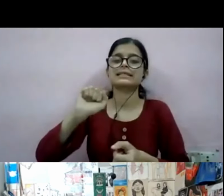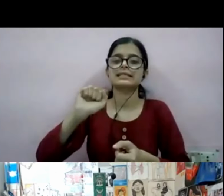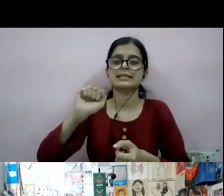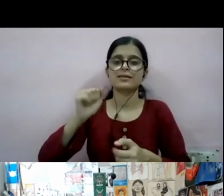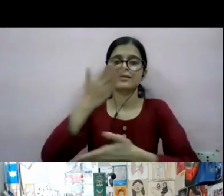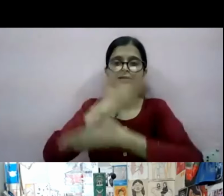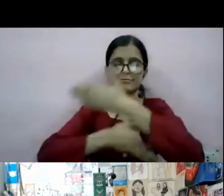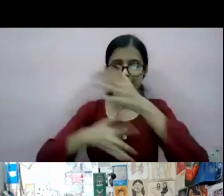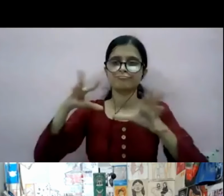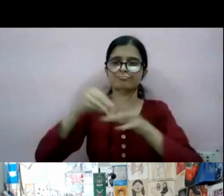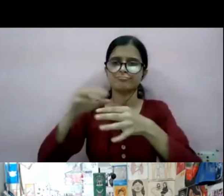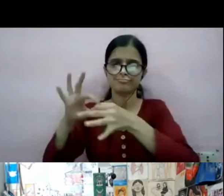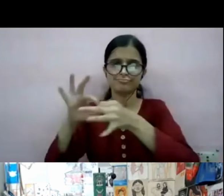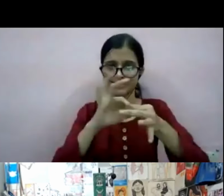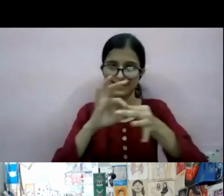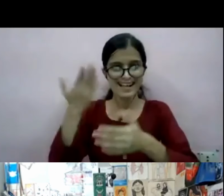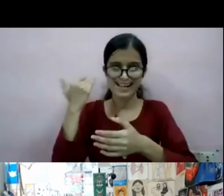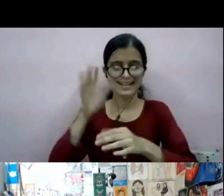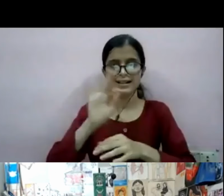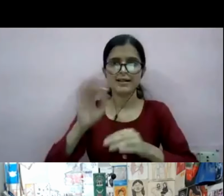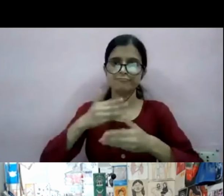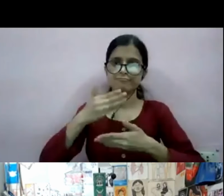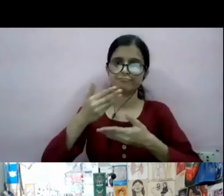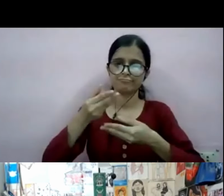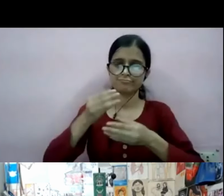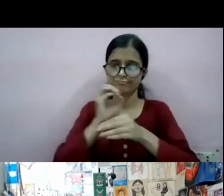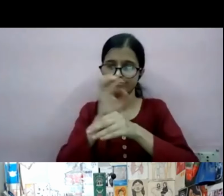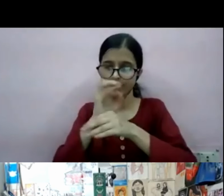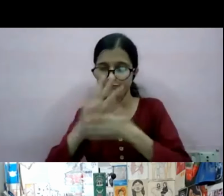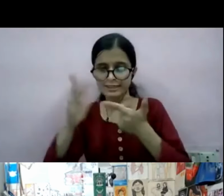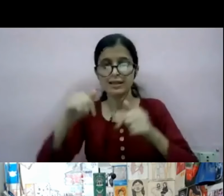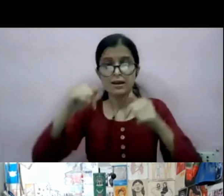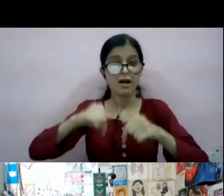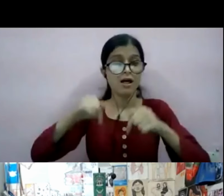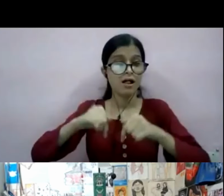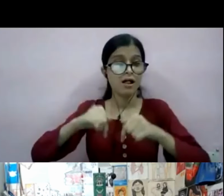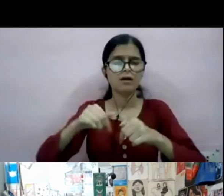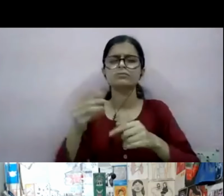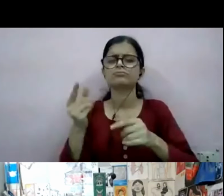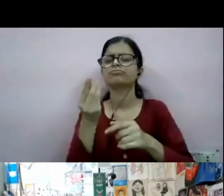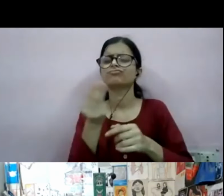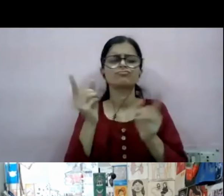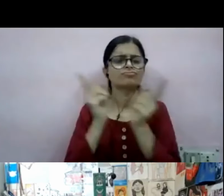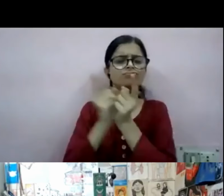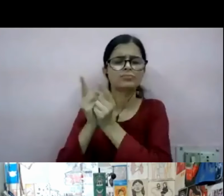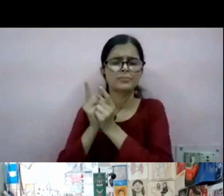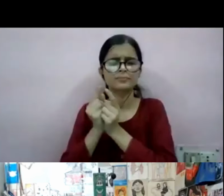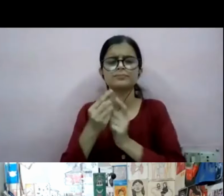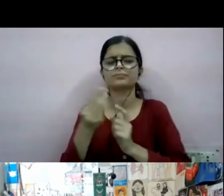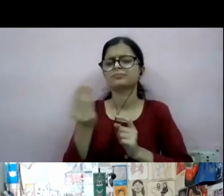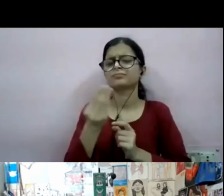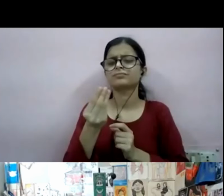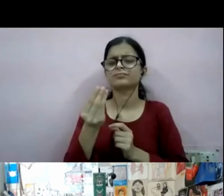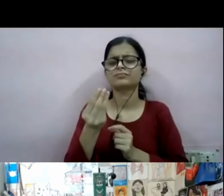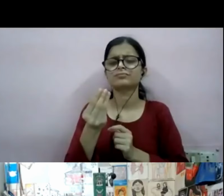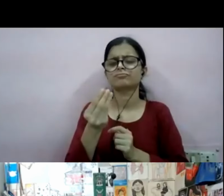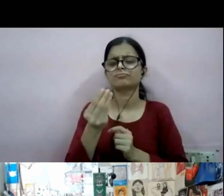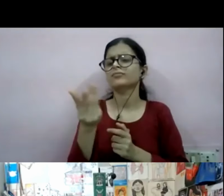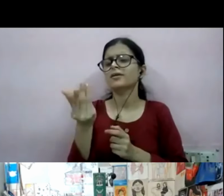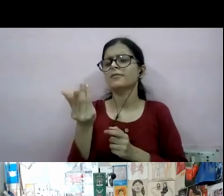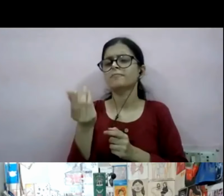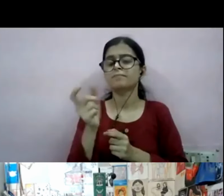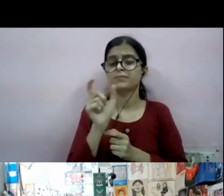this session, I shall provide a brief overview of studies, including some empirical ones